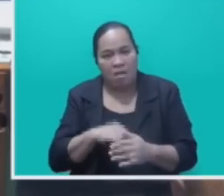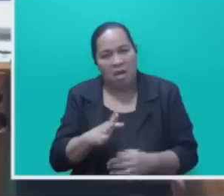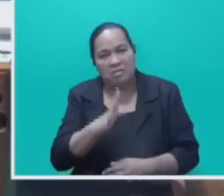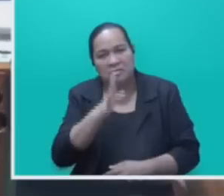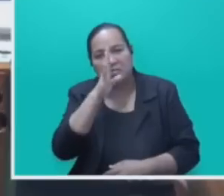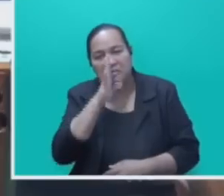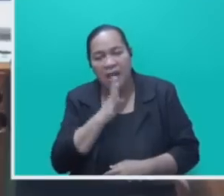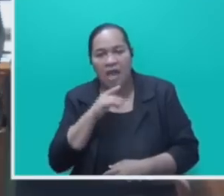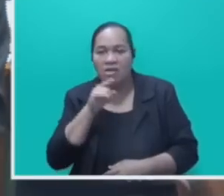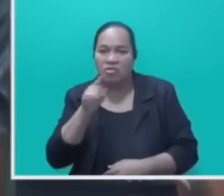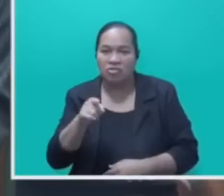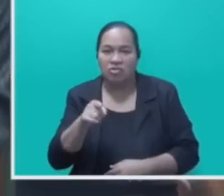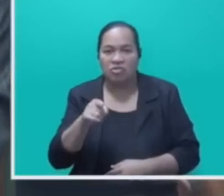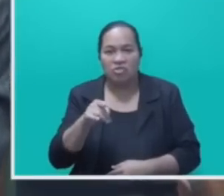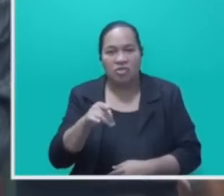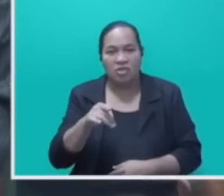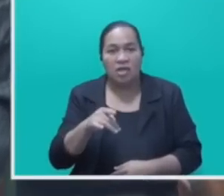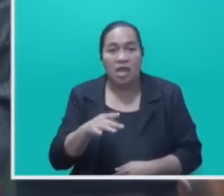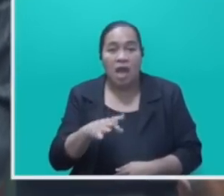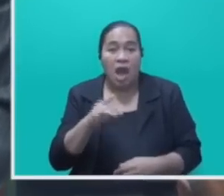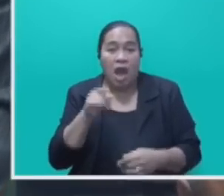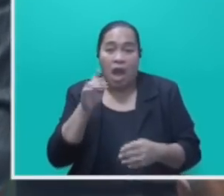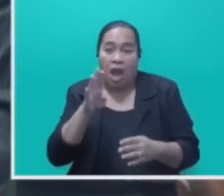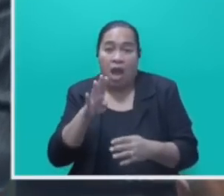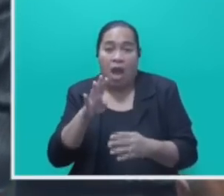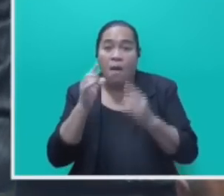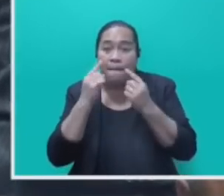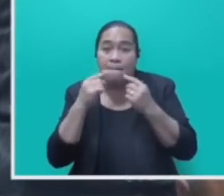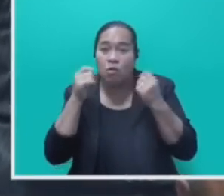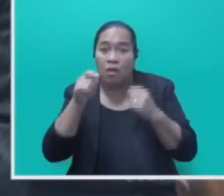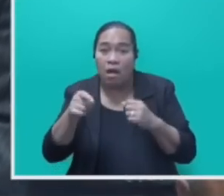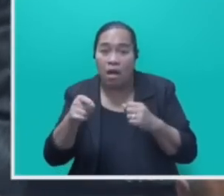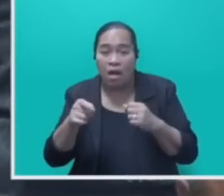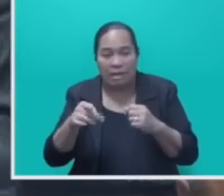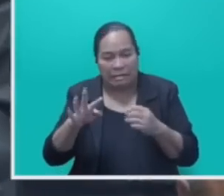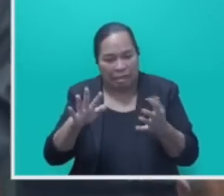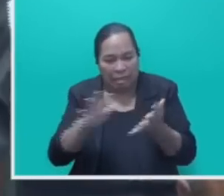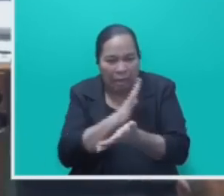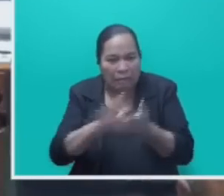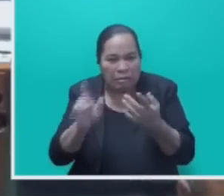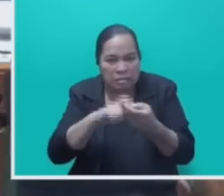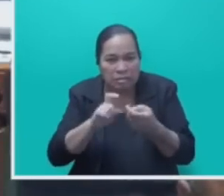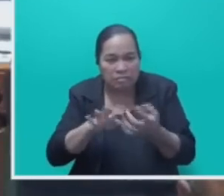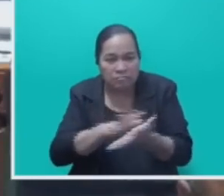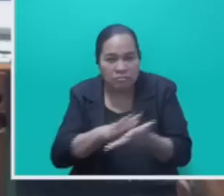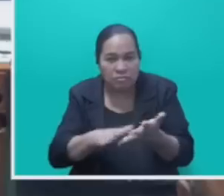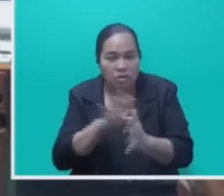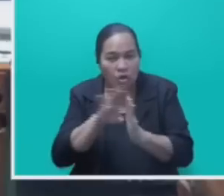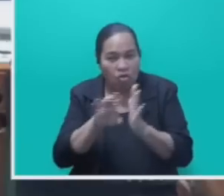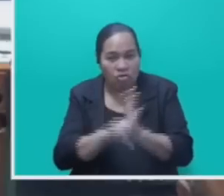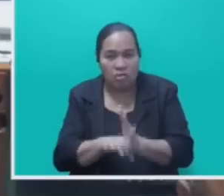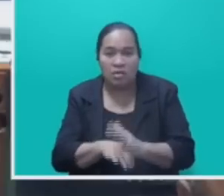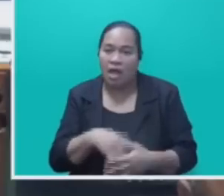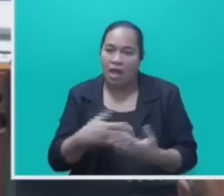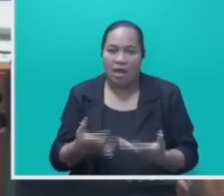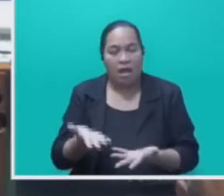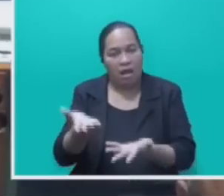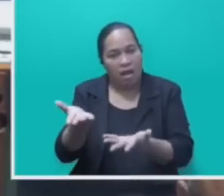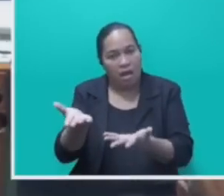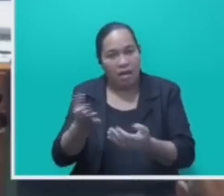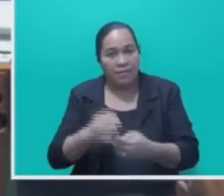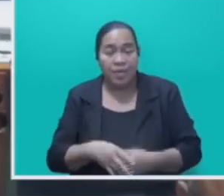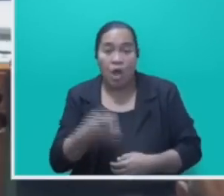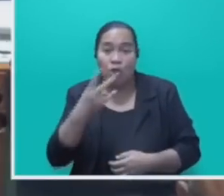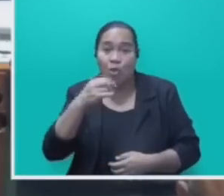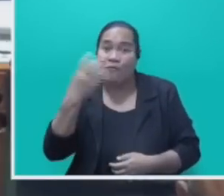mockery that the Rambuka-led government has made of constitutional democracy. In 2014, Mr. Speaker, in my maiden